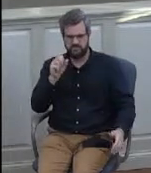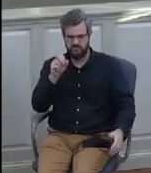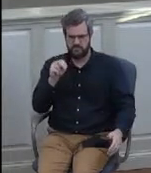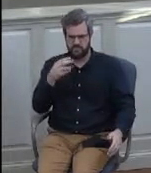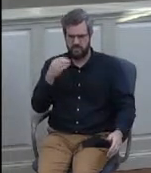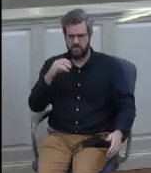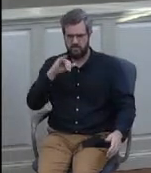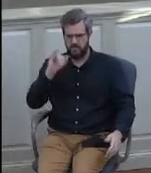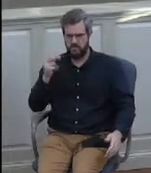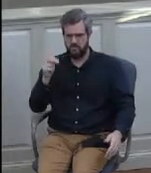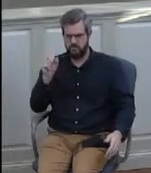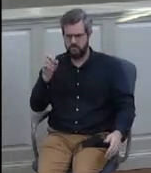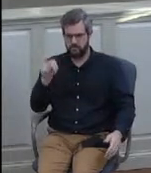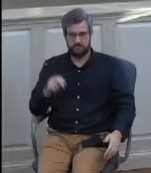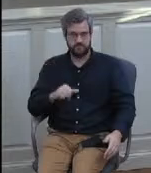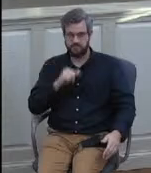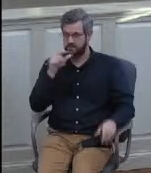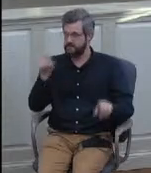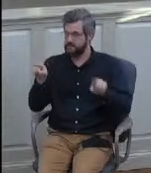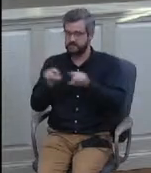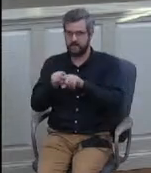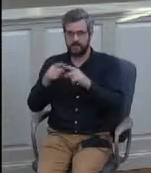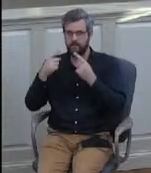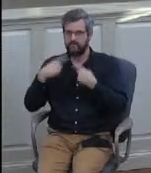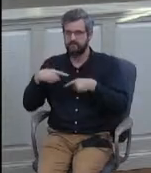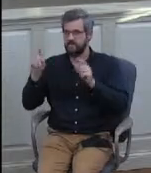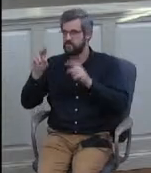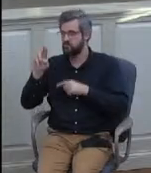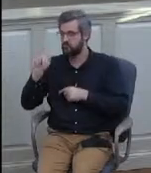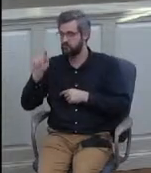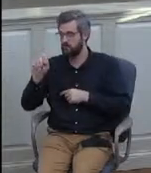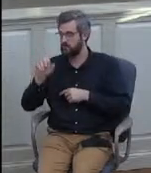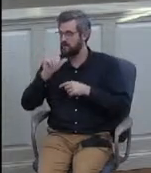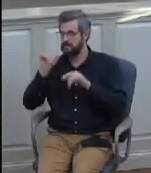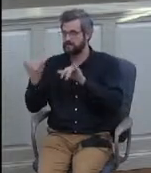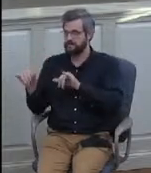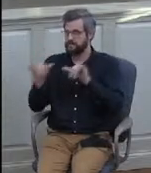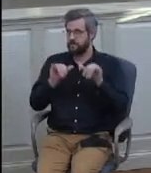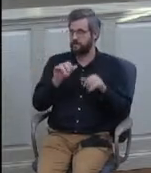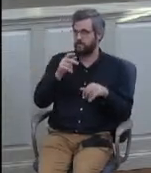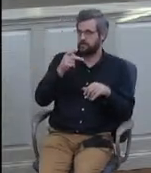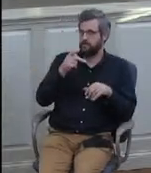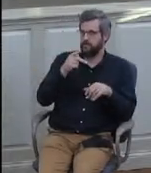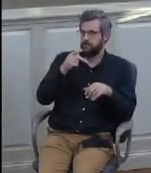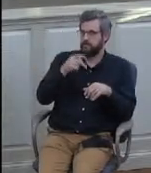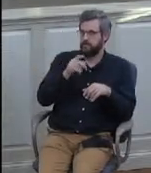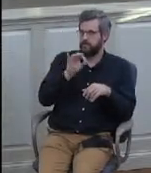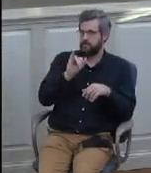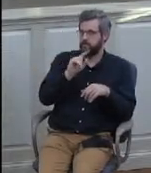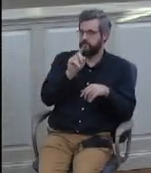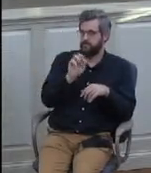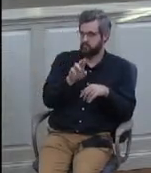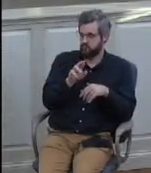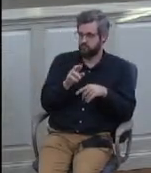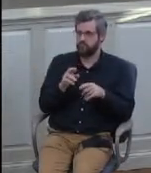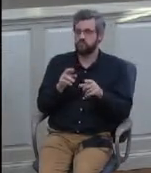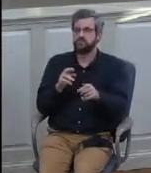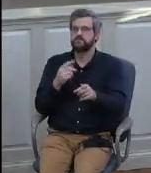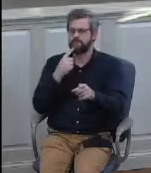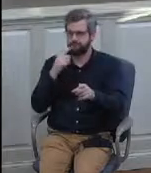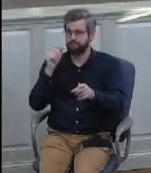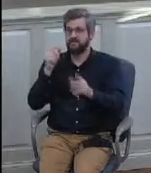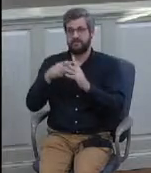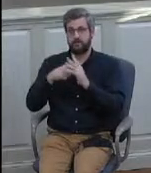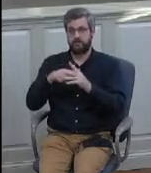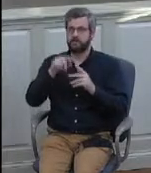the same efficiency or effective rate as the Pfizer? I think initially, yes.